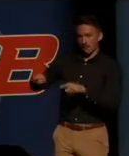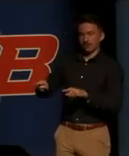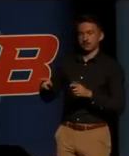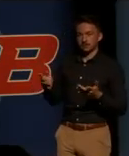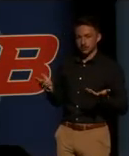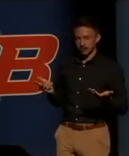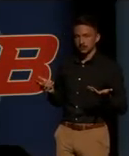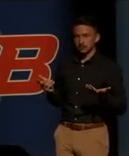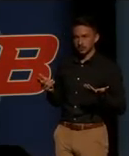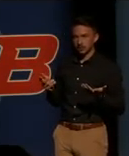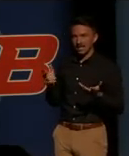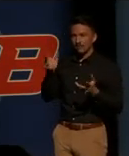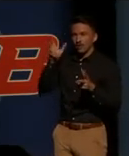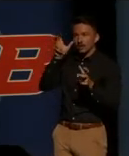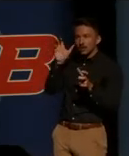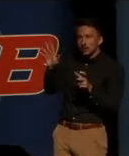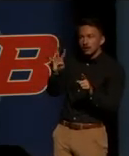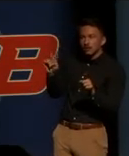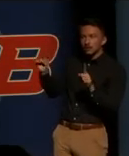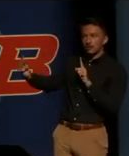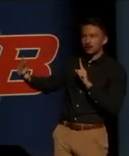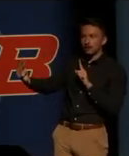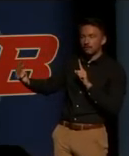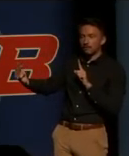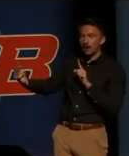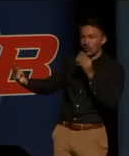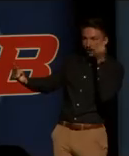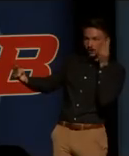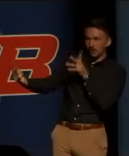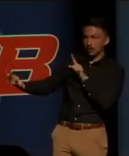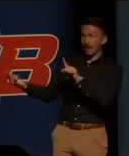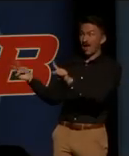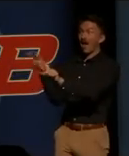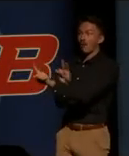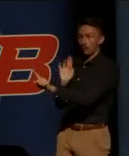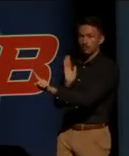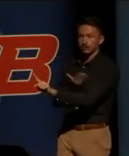university can be a model of that work.